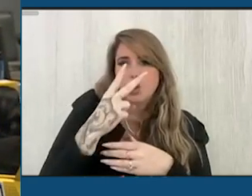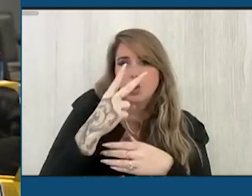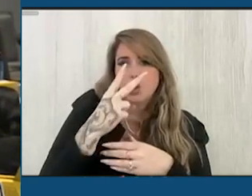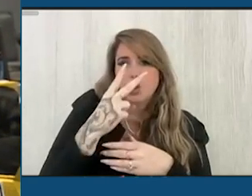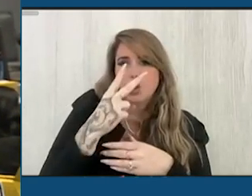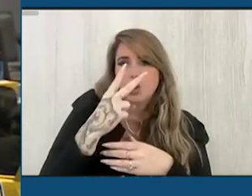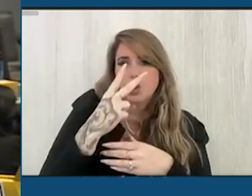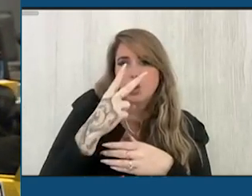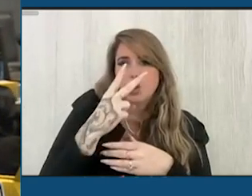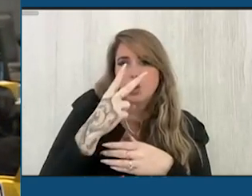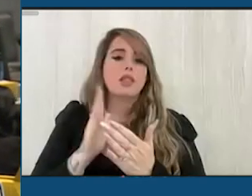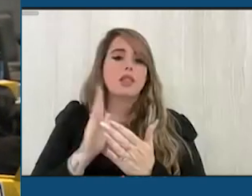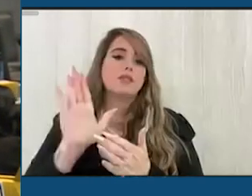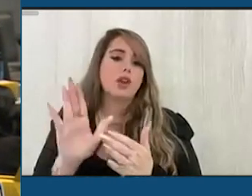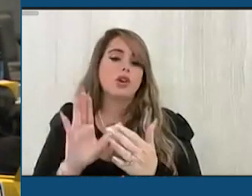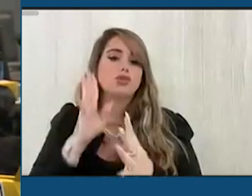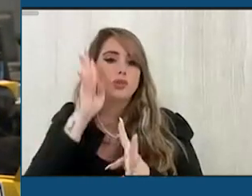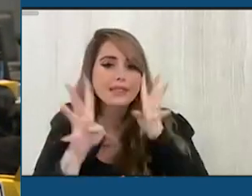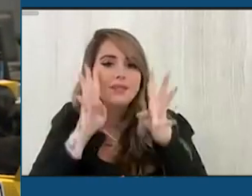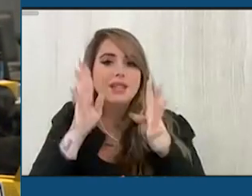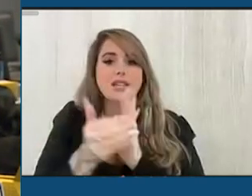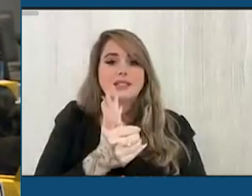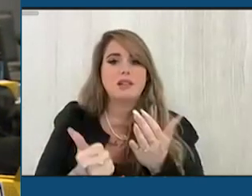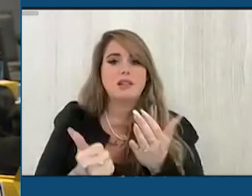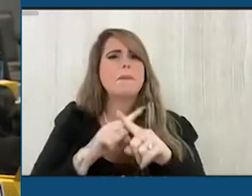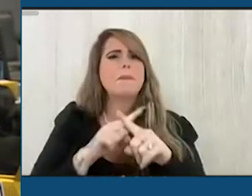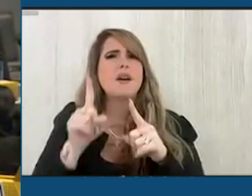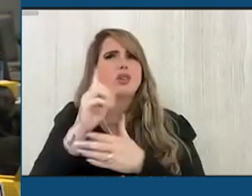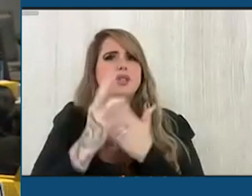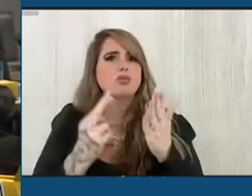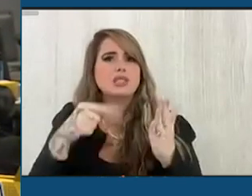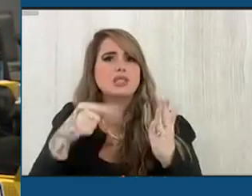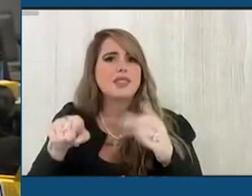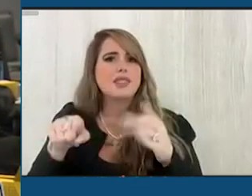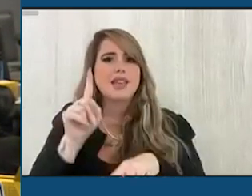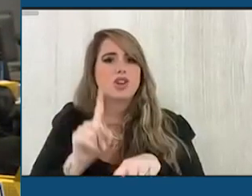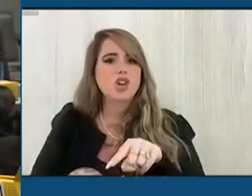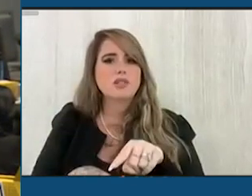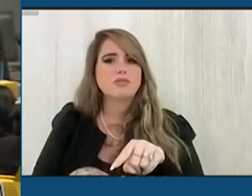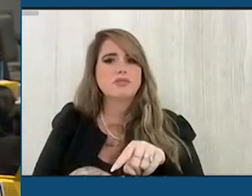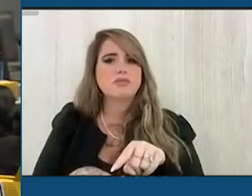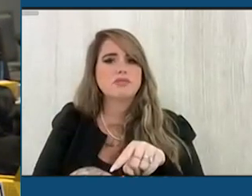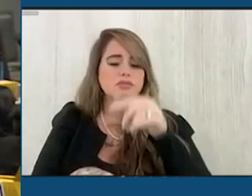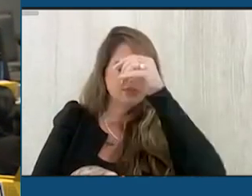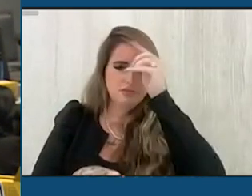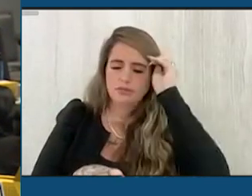of their creativity and talent, but for some reason they couldn't